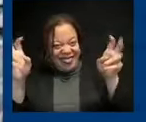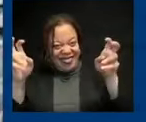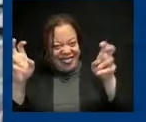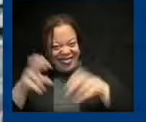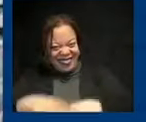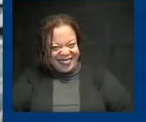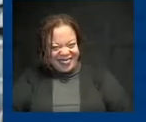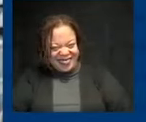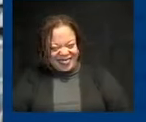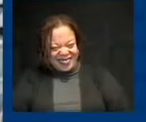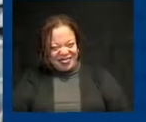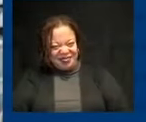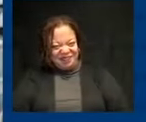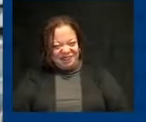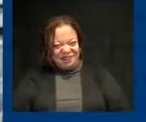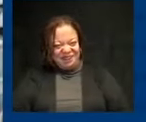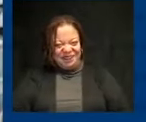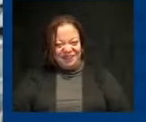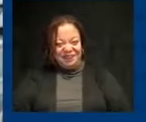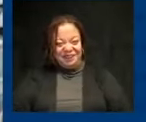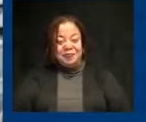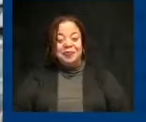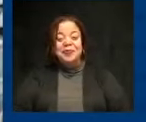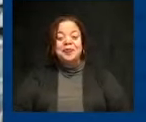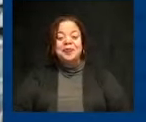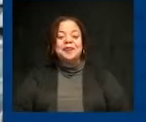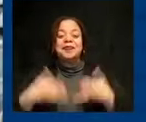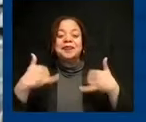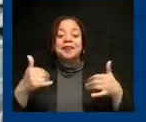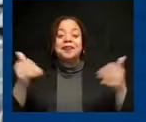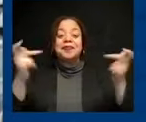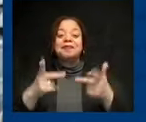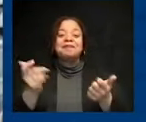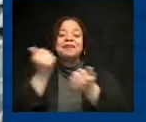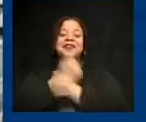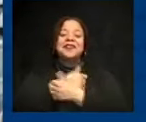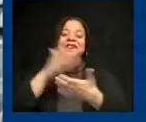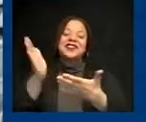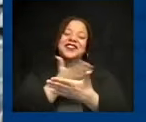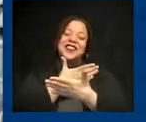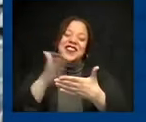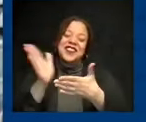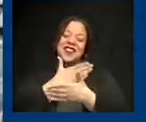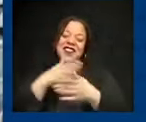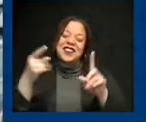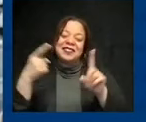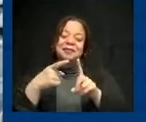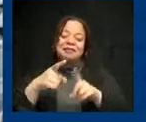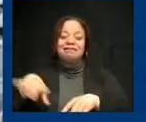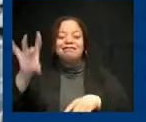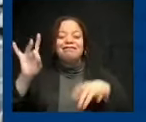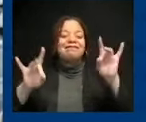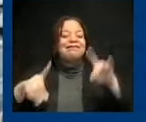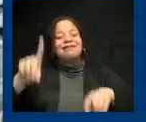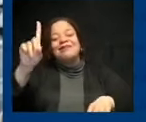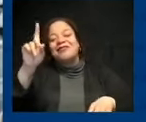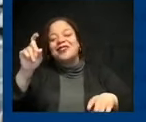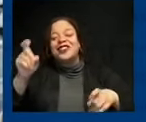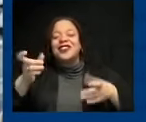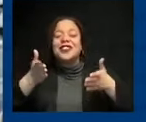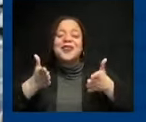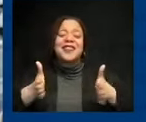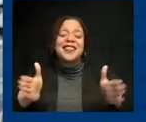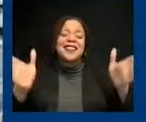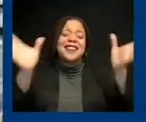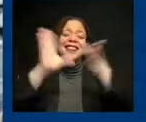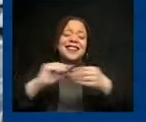Now back to the love song that I told you about, Find 100 Ways. It goes on to say, somebody said sing it to you.